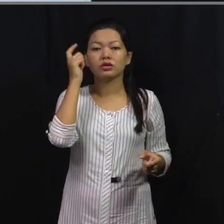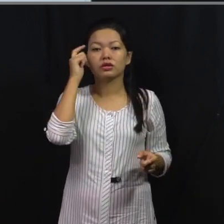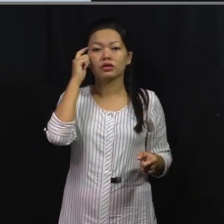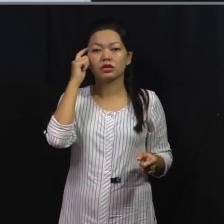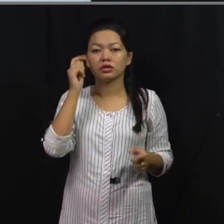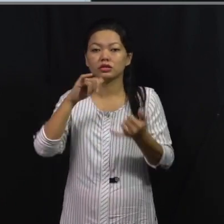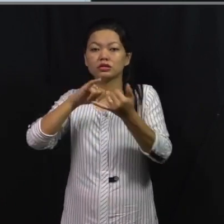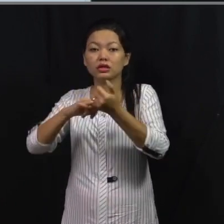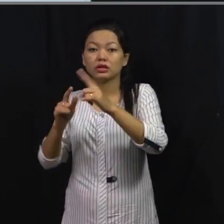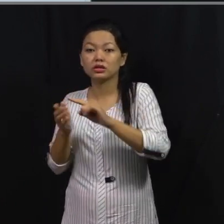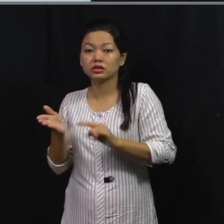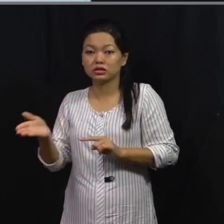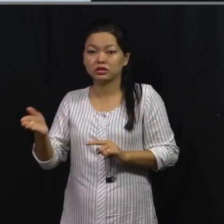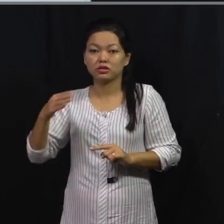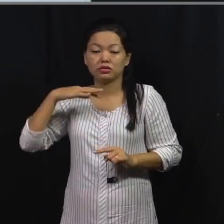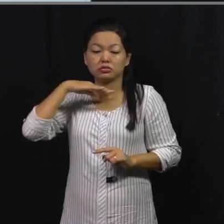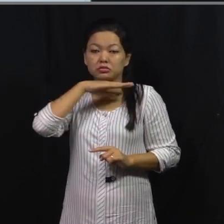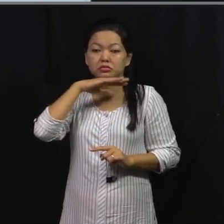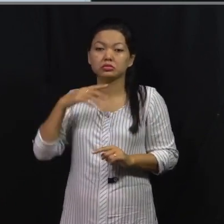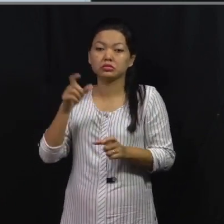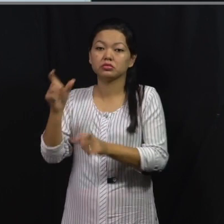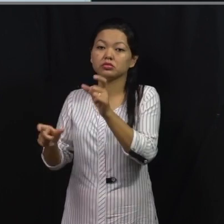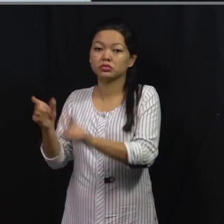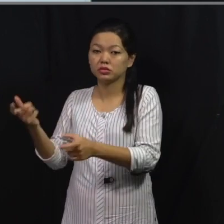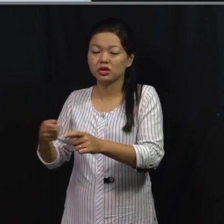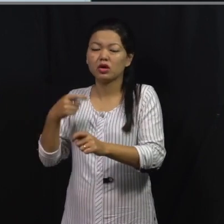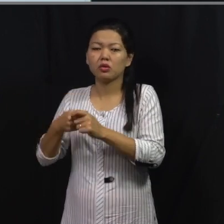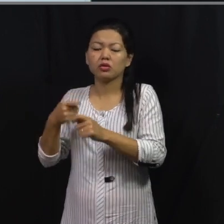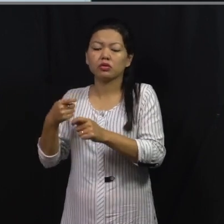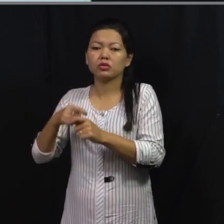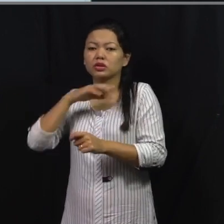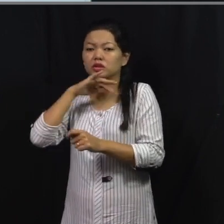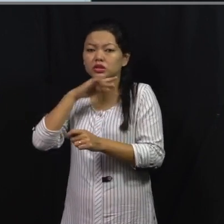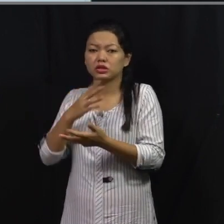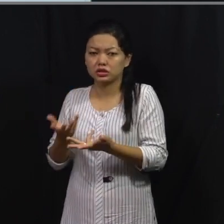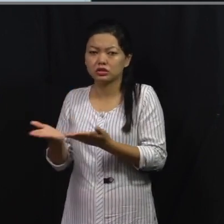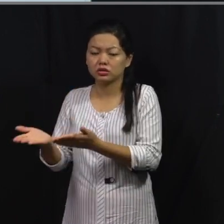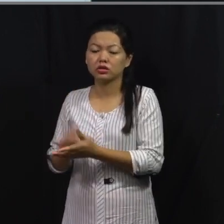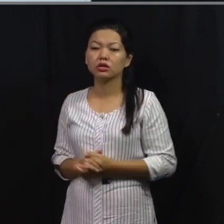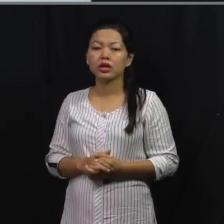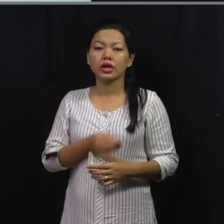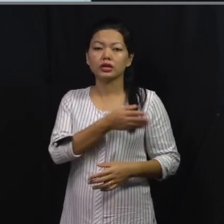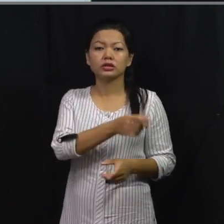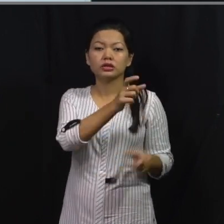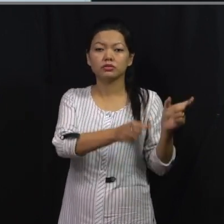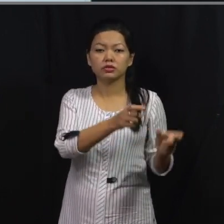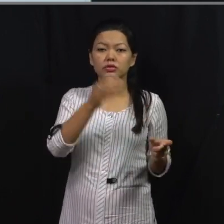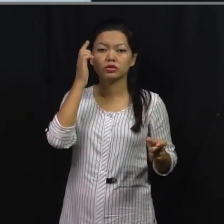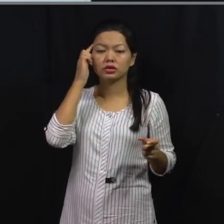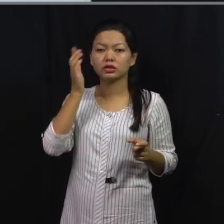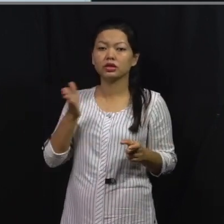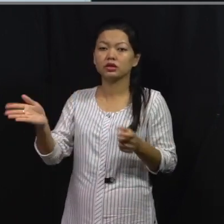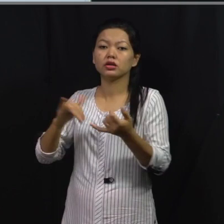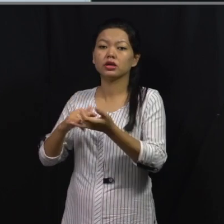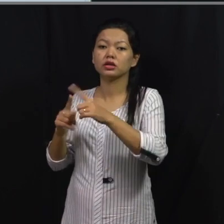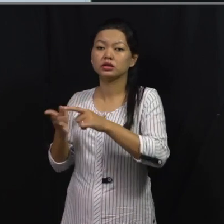the society, you know, the carcass of the dead animals, okay, or even the excreta of people and everything. Okay, that is the reason